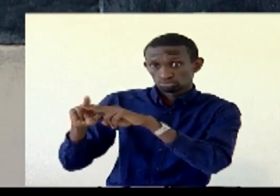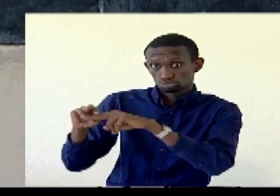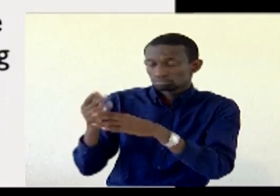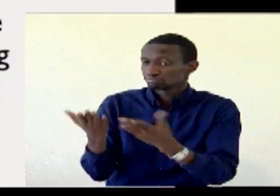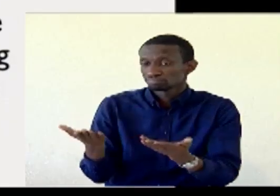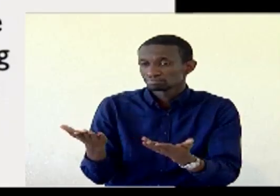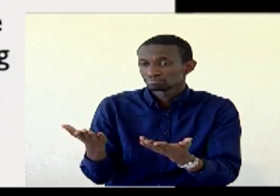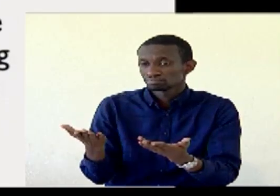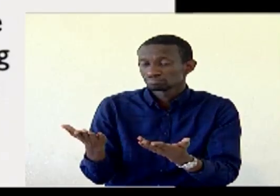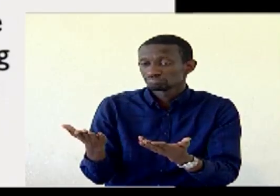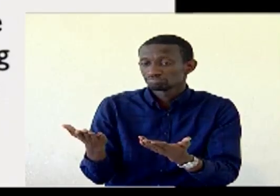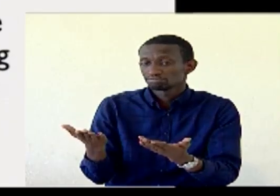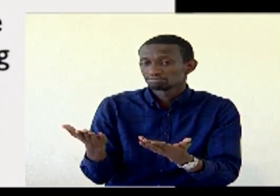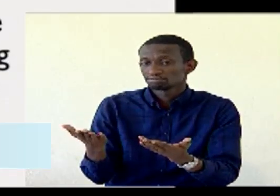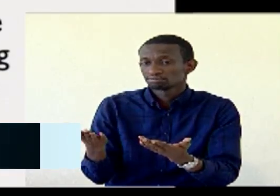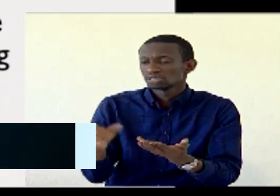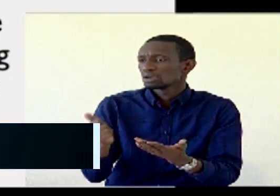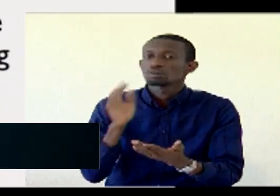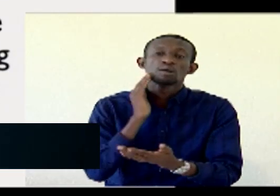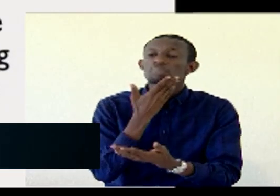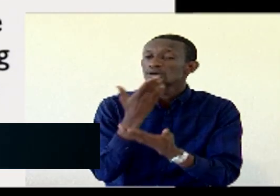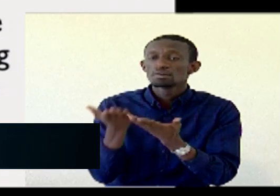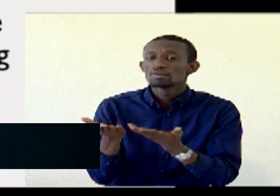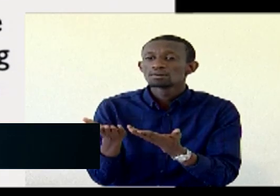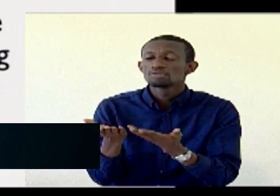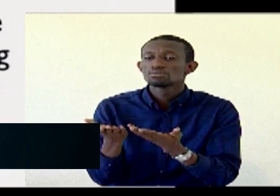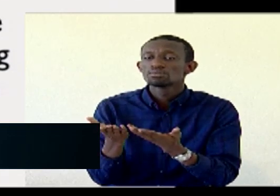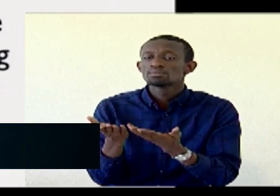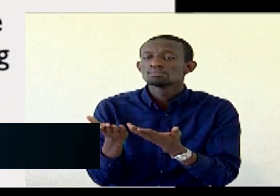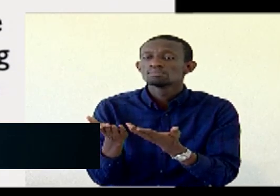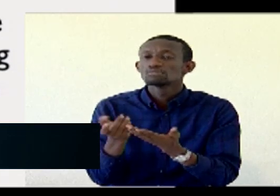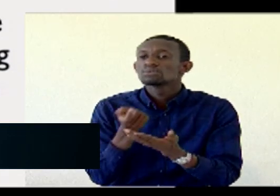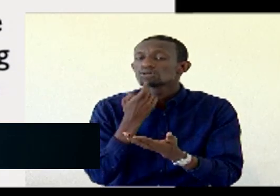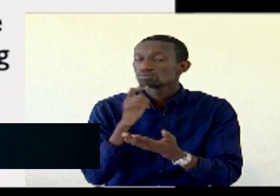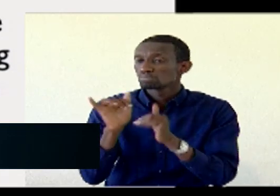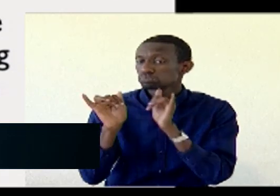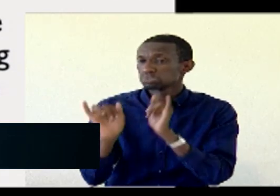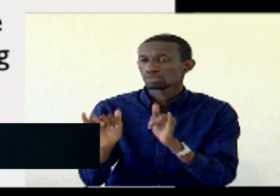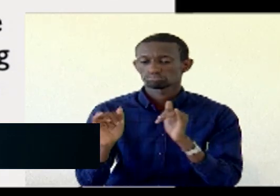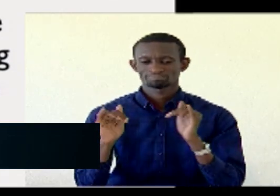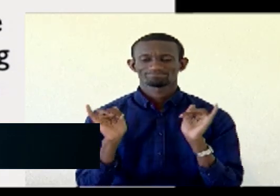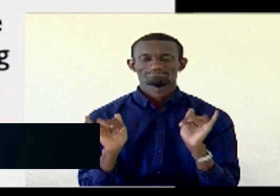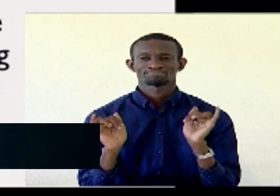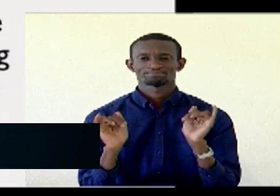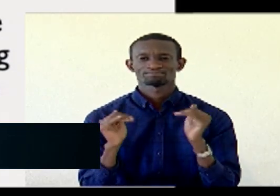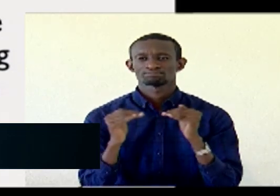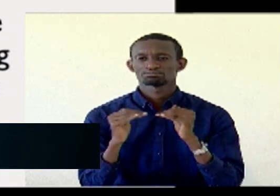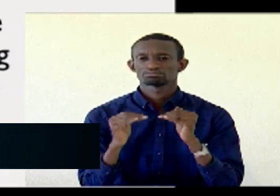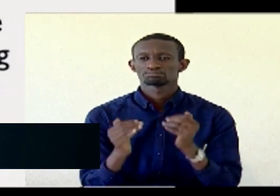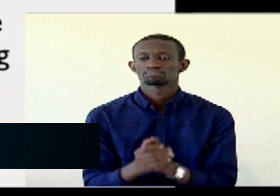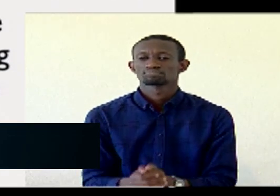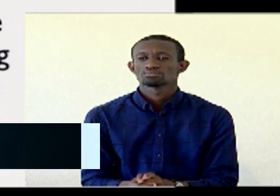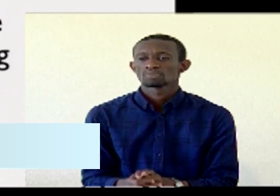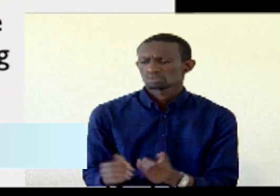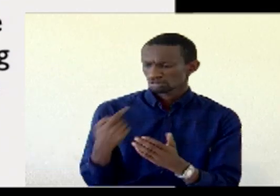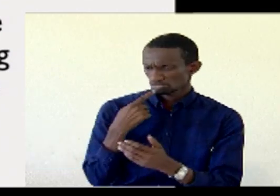right? They can be water. They need to be kept stable. And I think when we talk